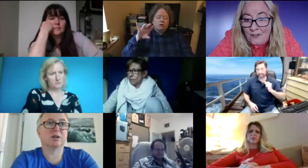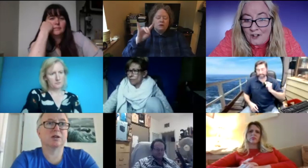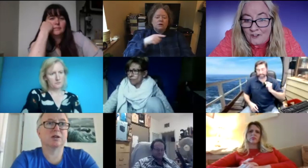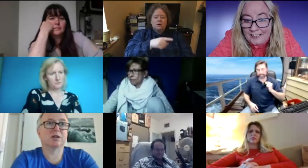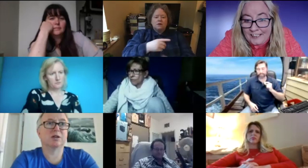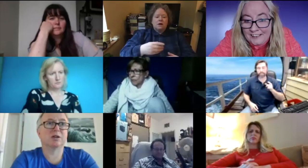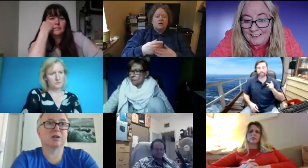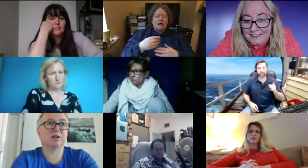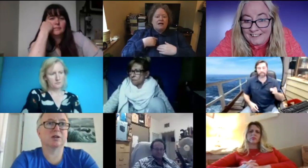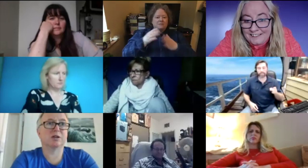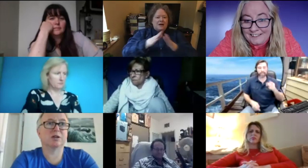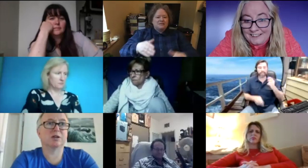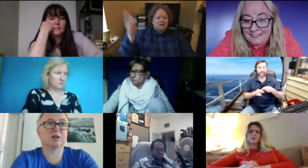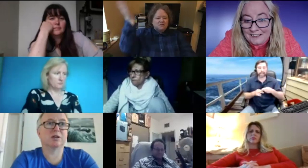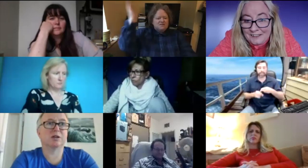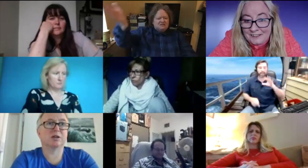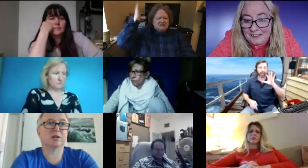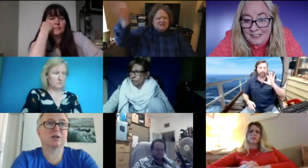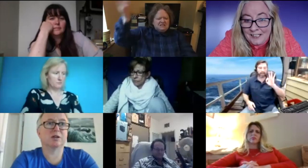for the Cree